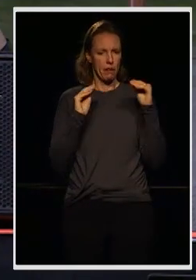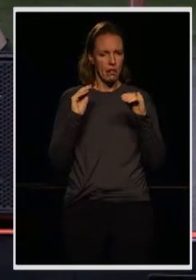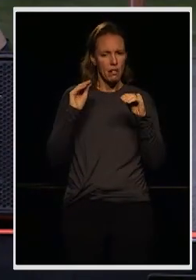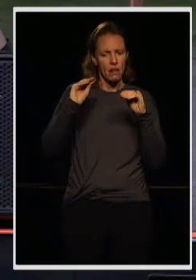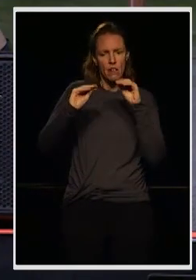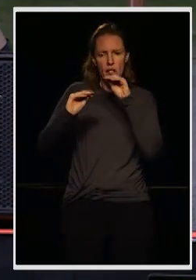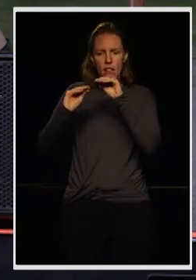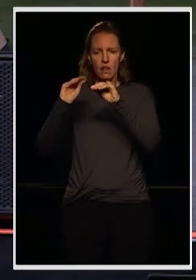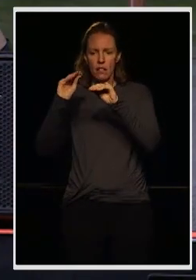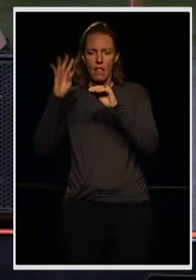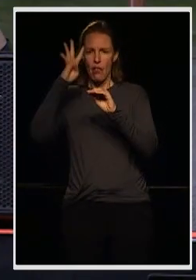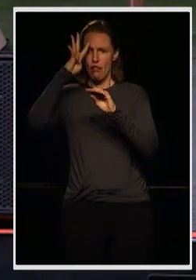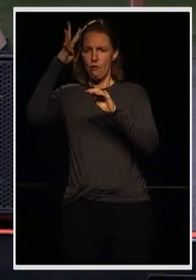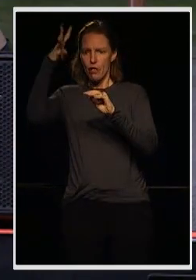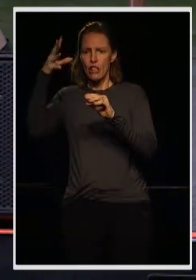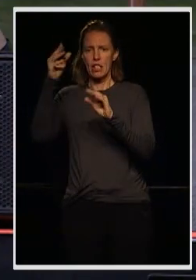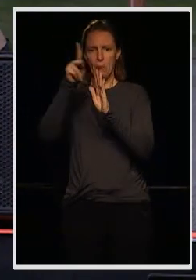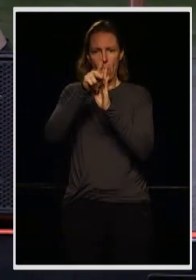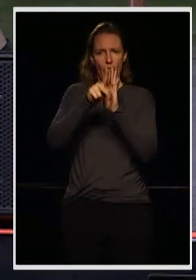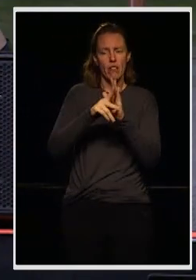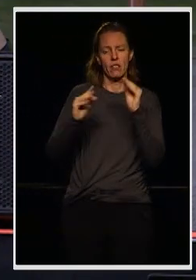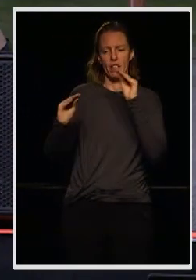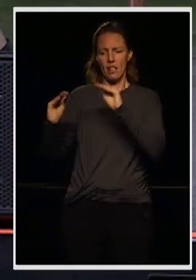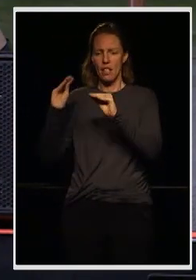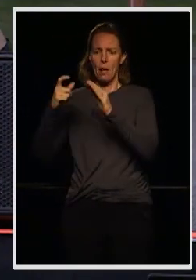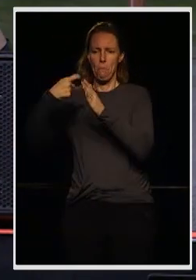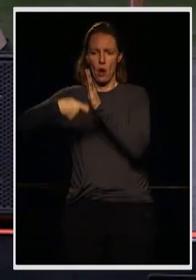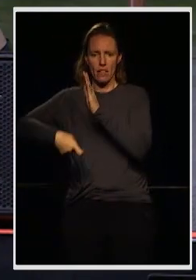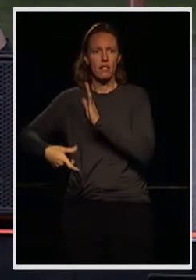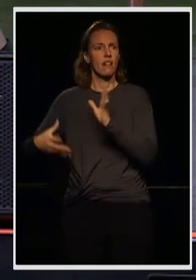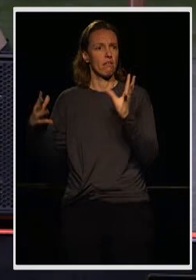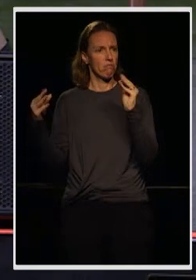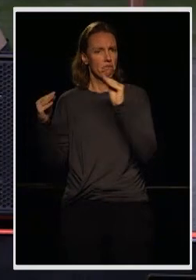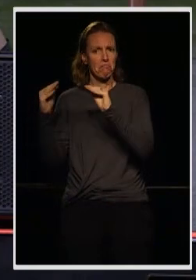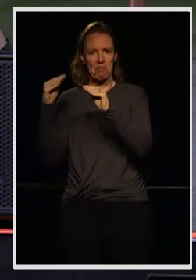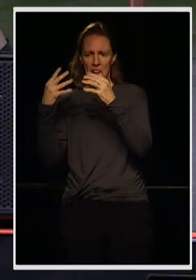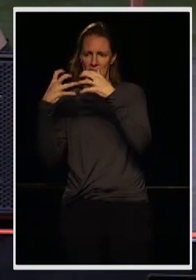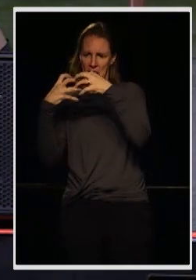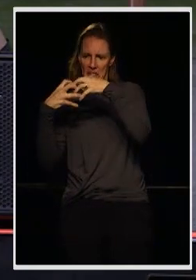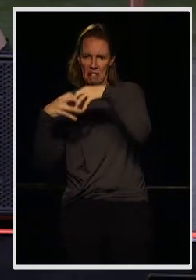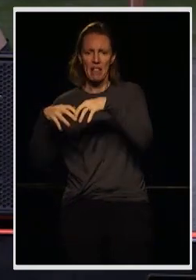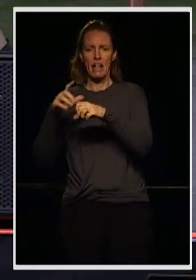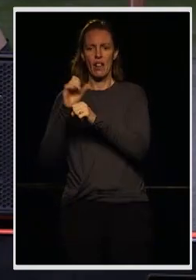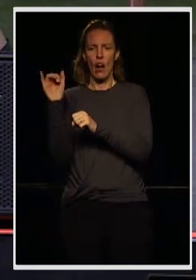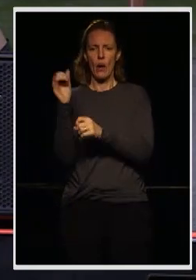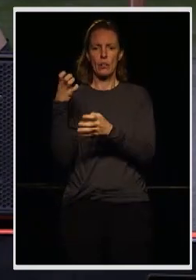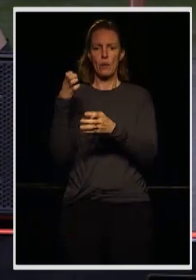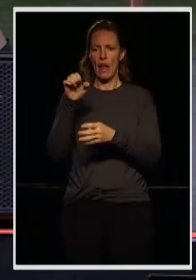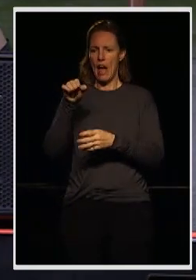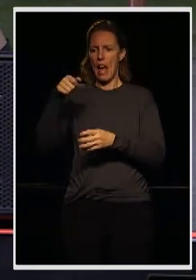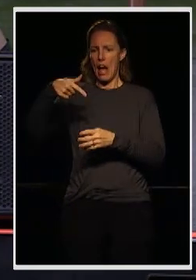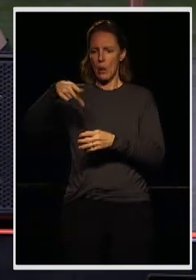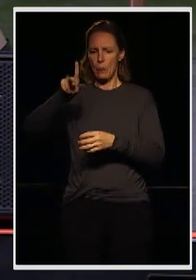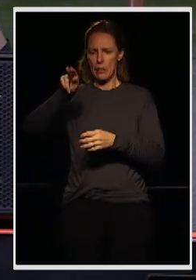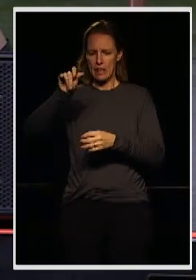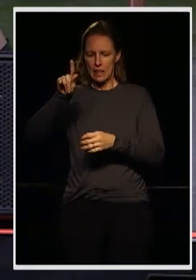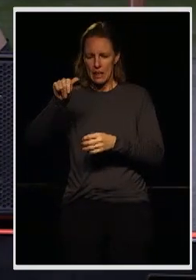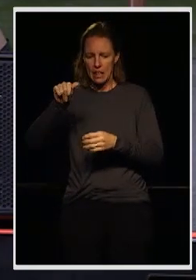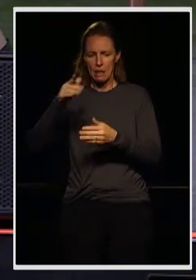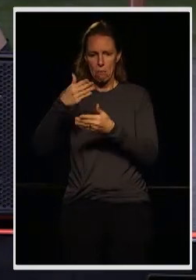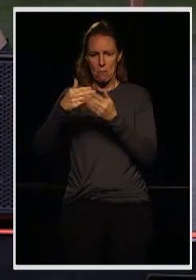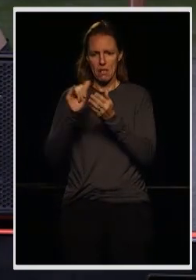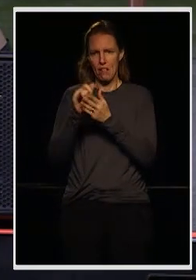the innovation and policy and pricing, and also the equity piece that you talked about.